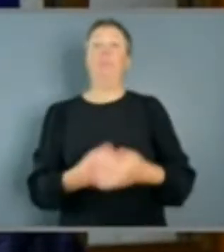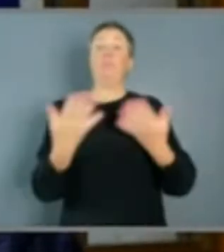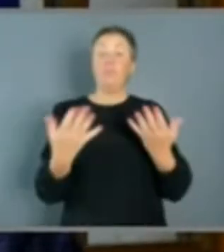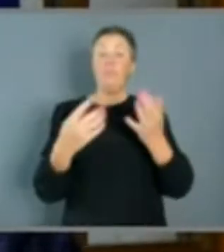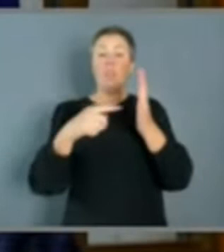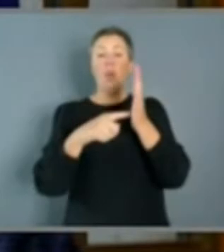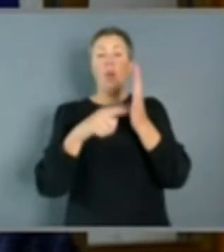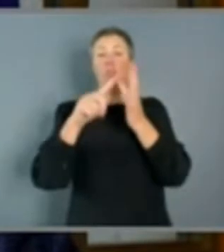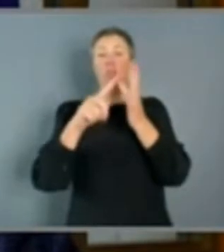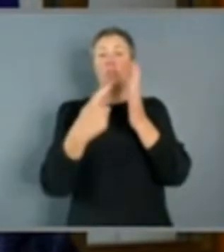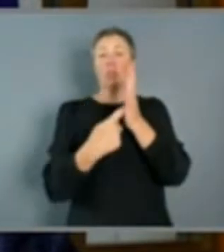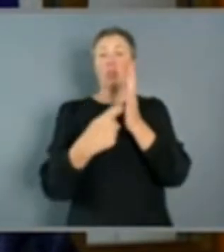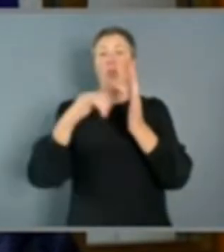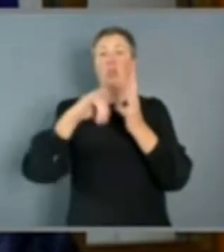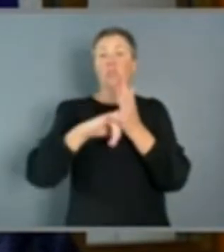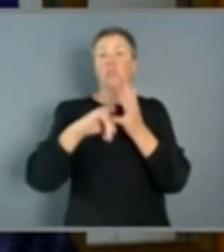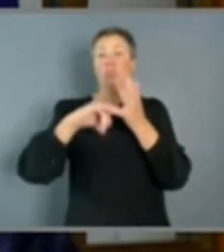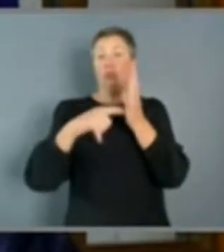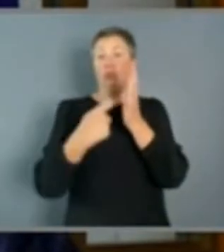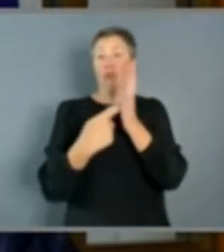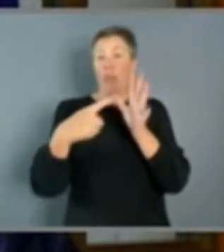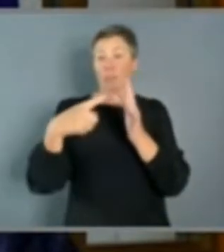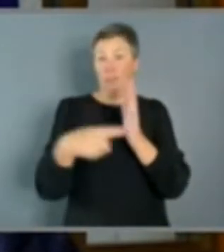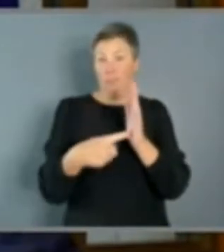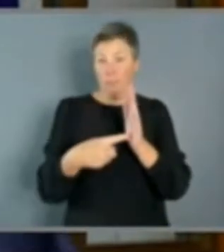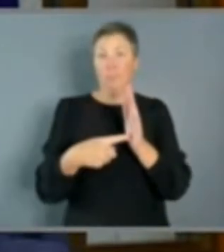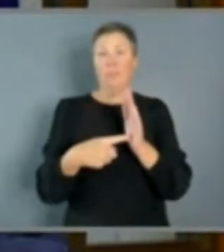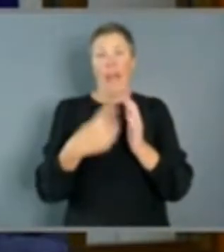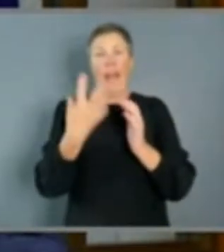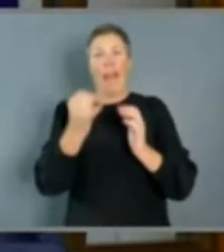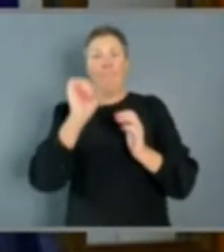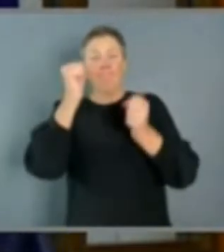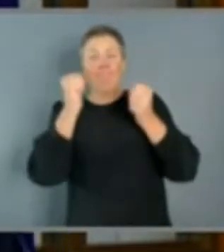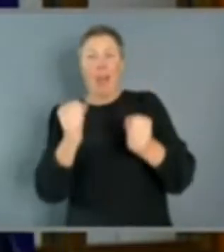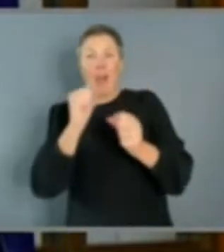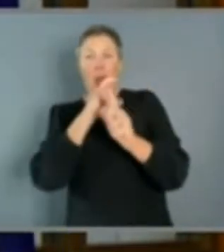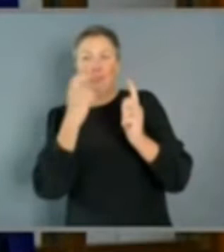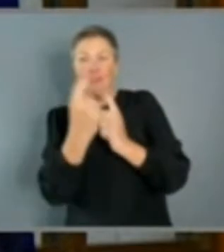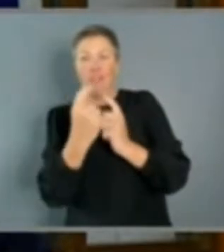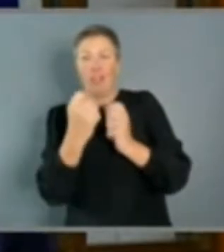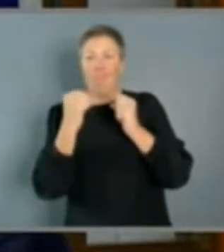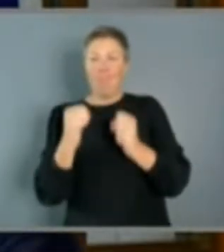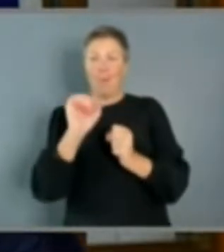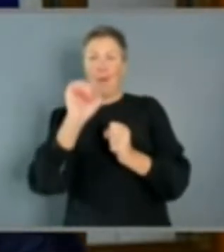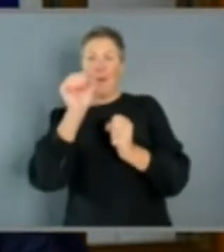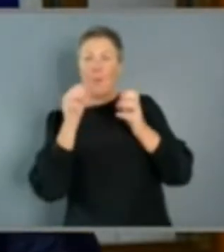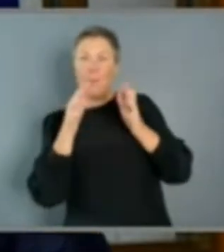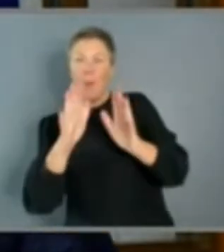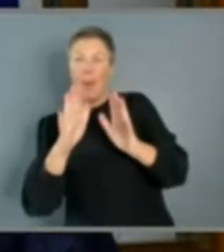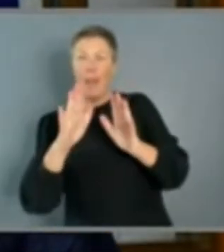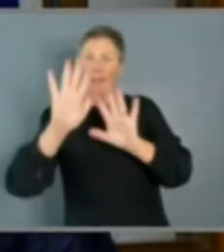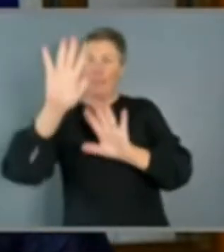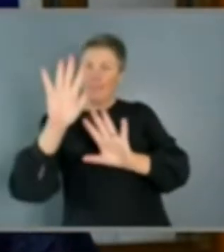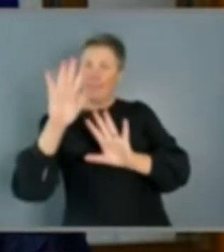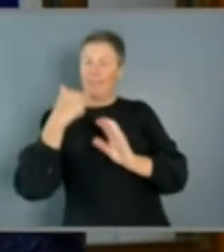dealing with very close family and cultural connections between those traditional inhabitants of the villages within the Torres Strait protected zone, and therefore